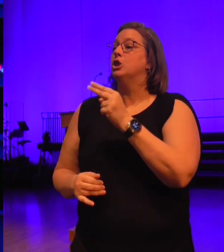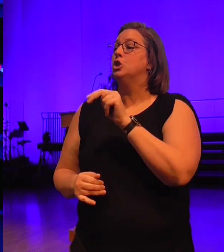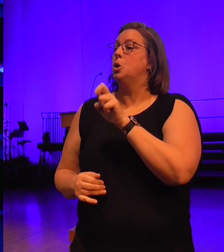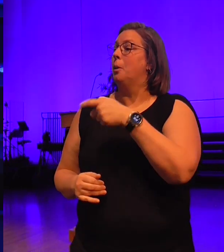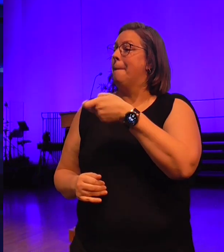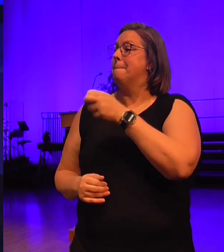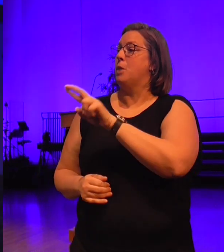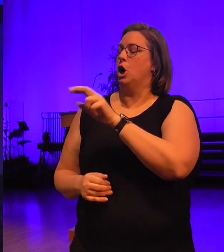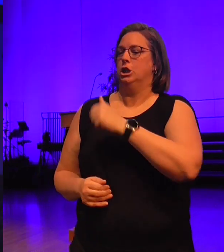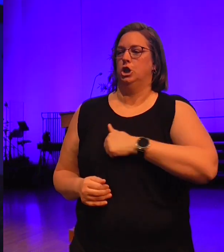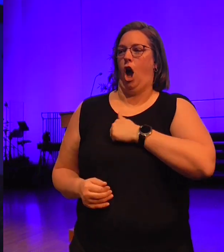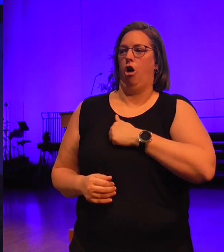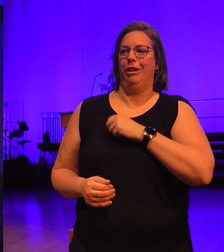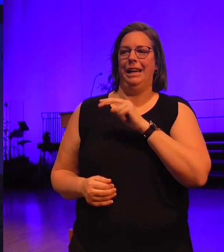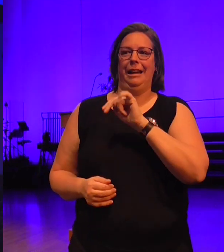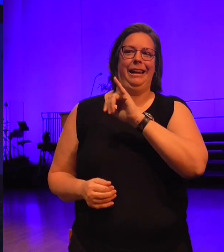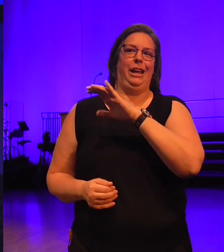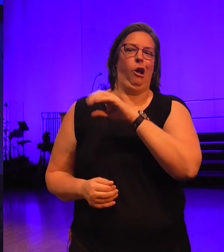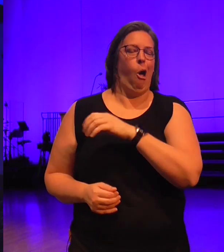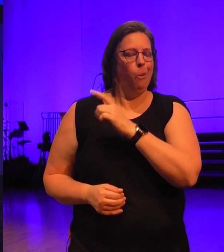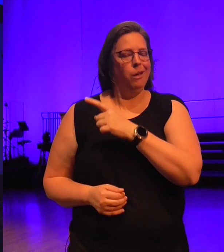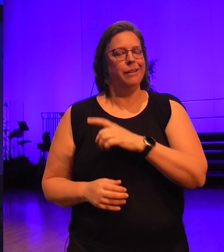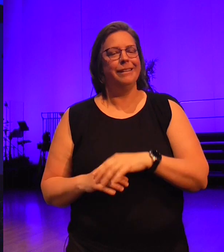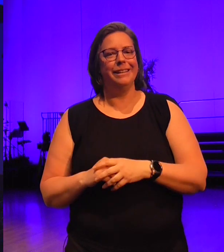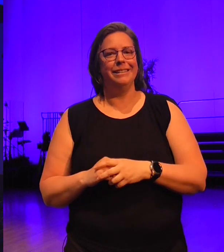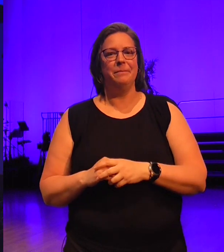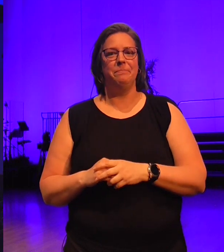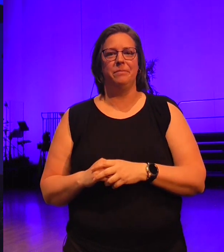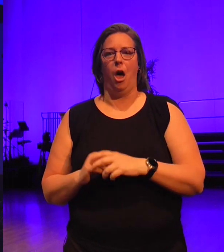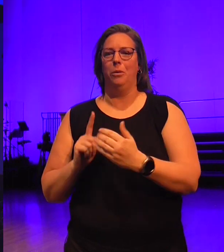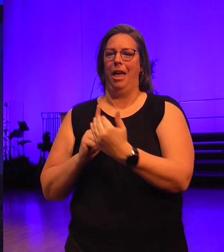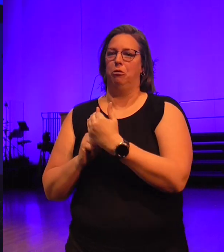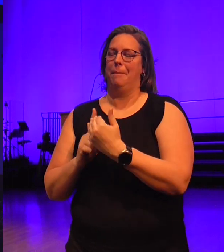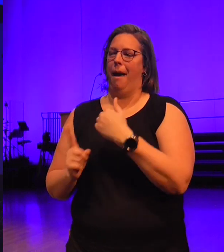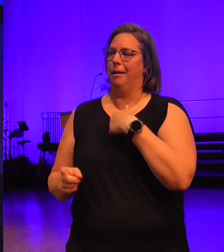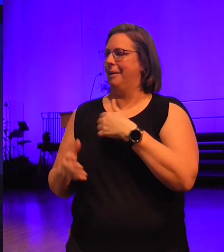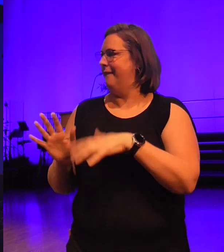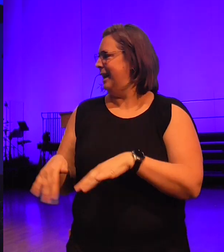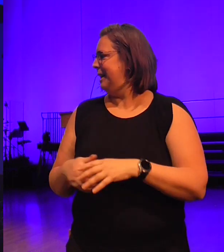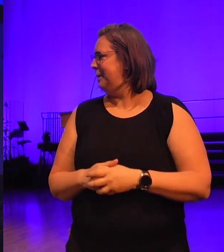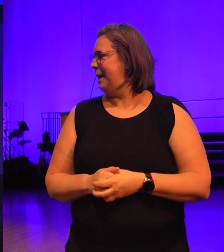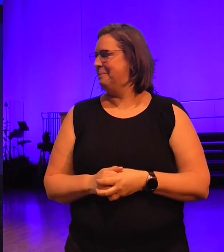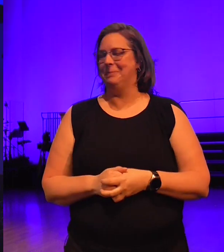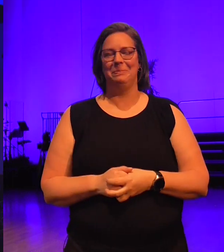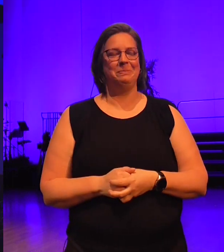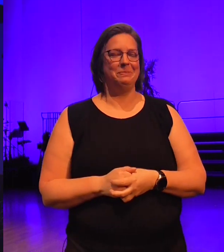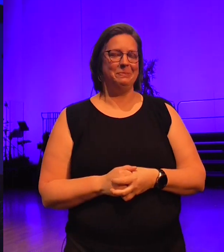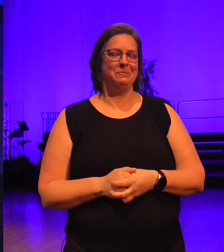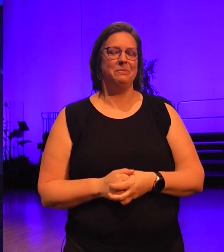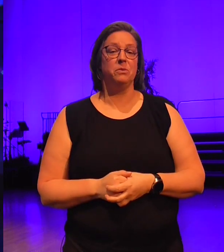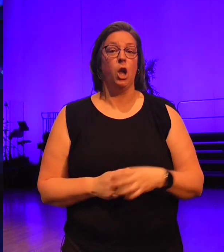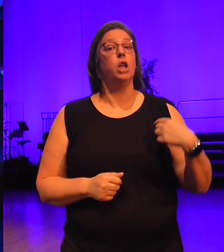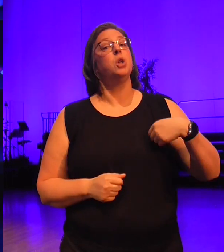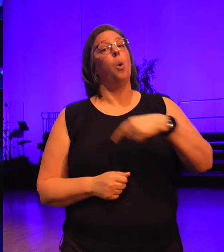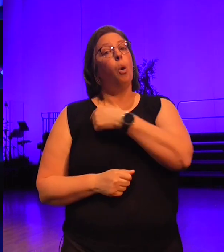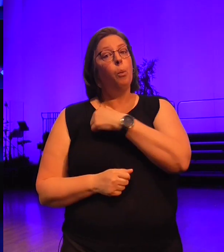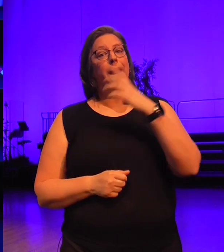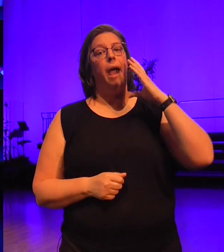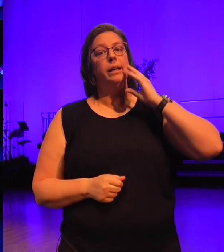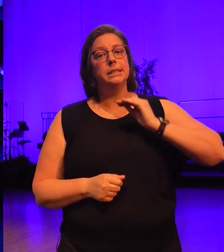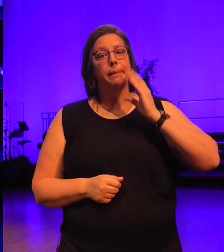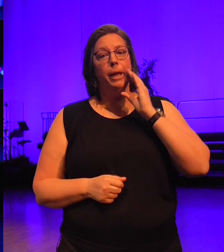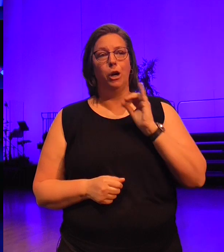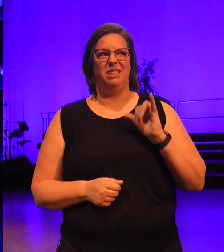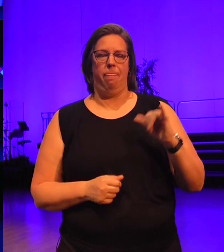Sorry, Juniper, that's what she was reminding me of. that we can experience that kind of